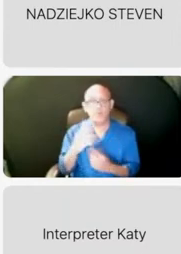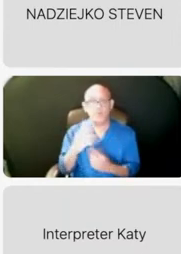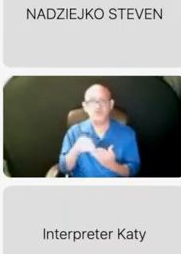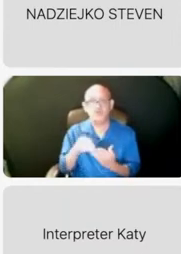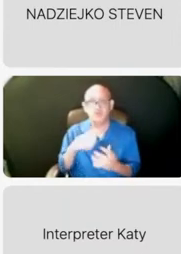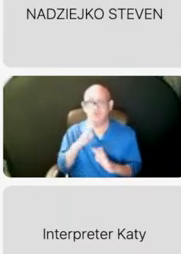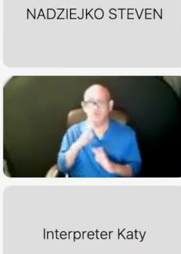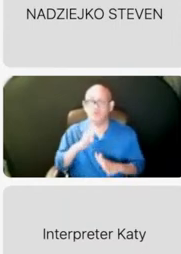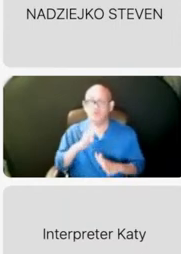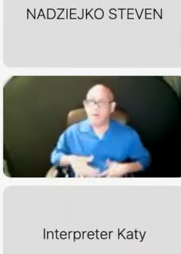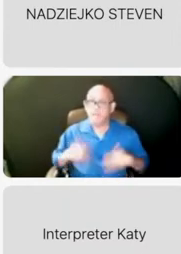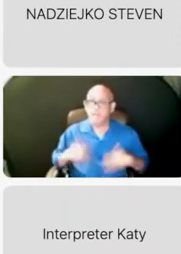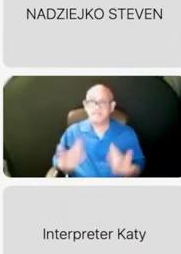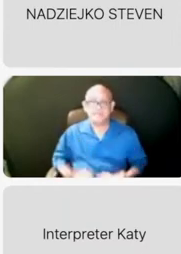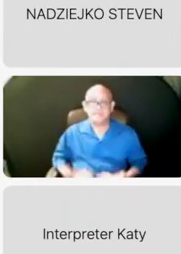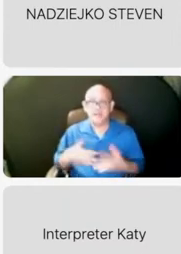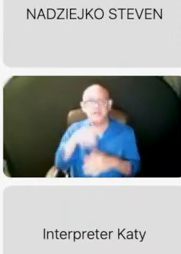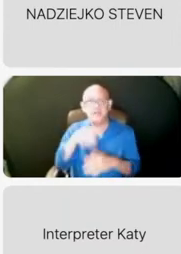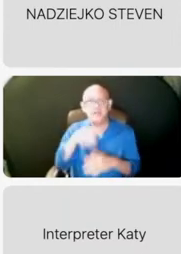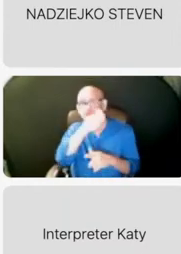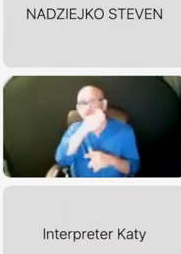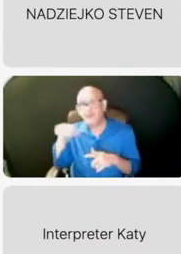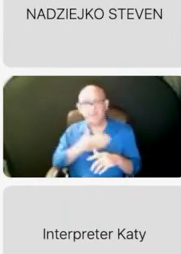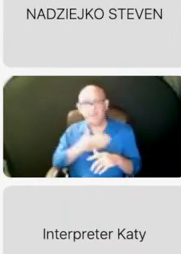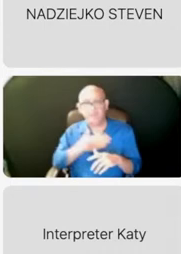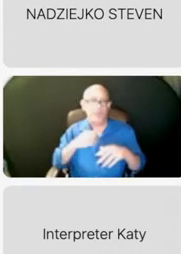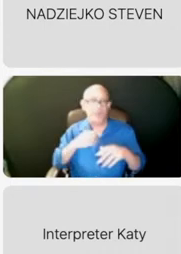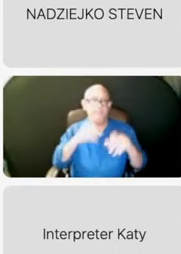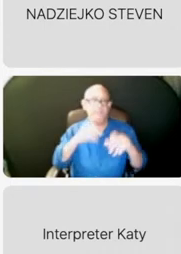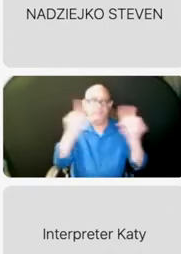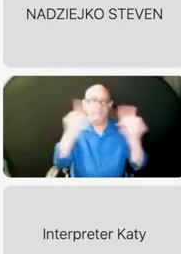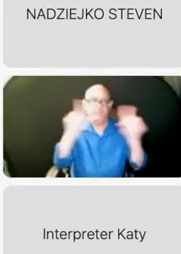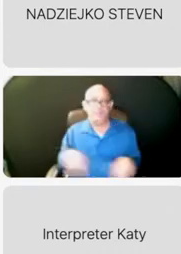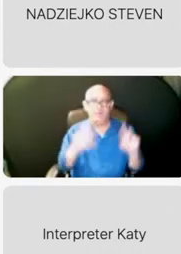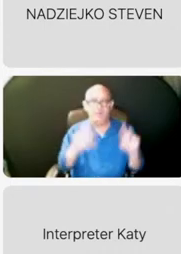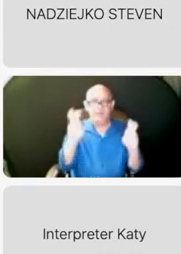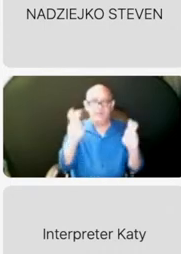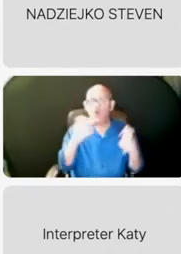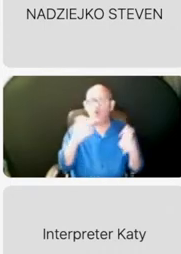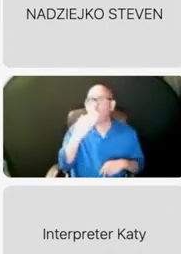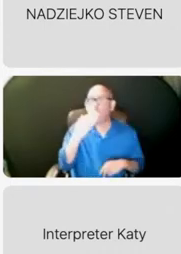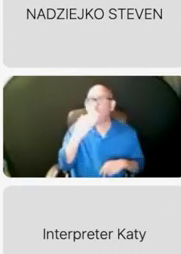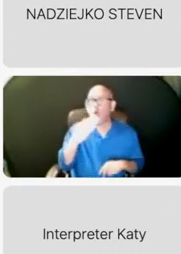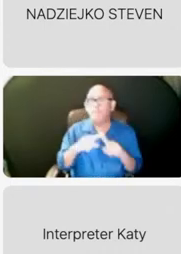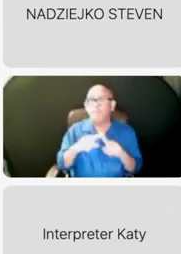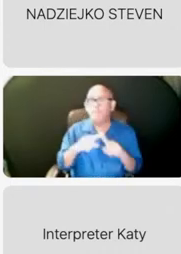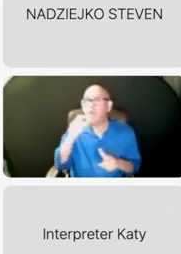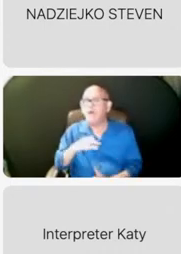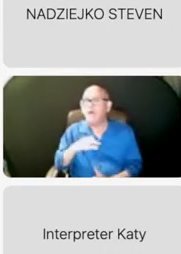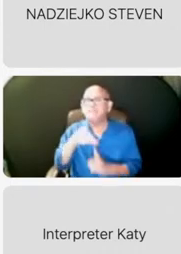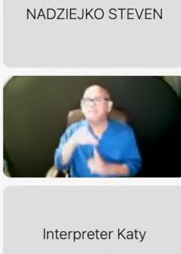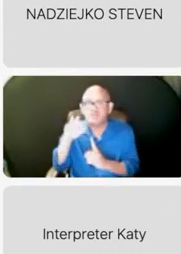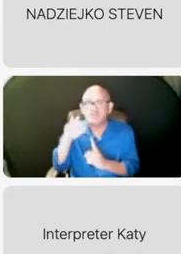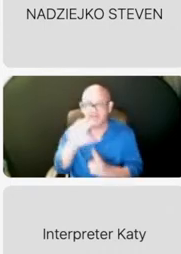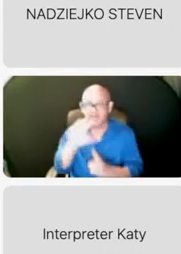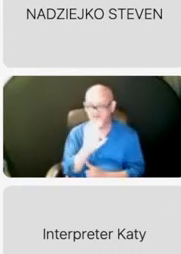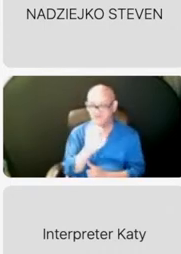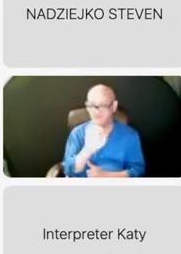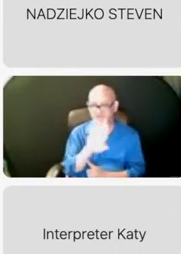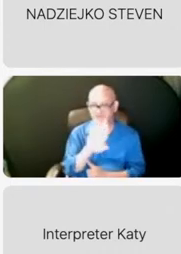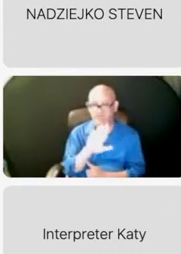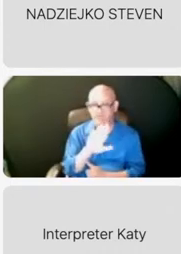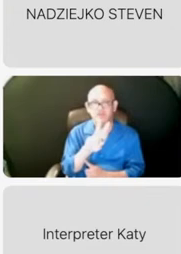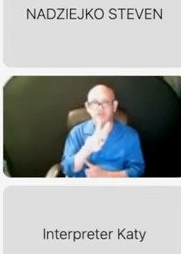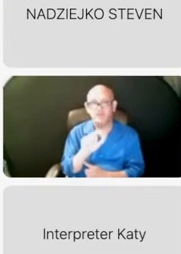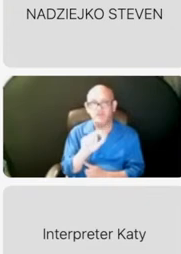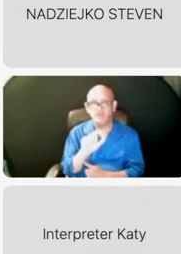it on my whiteboard quotes good but not special february 2022 judge c